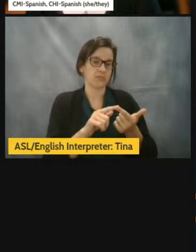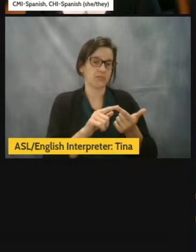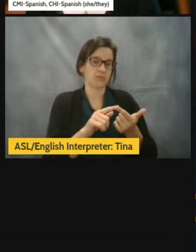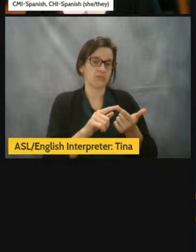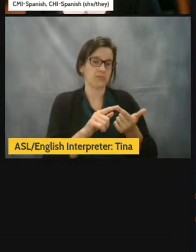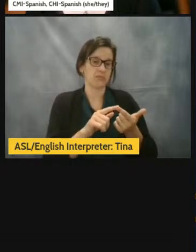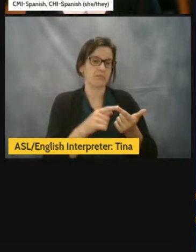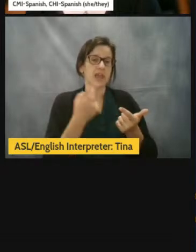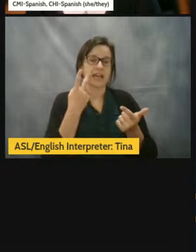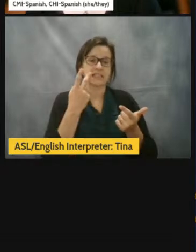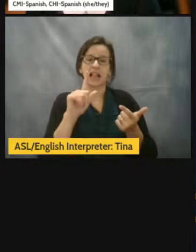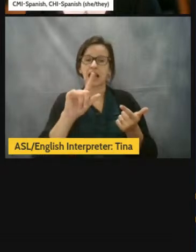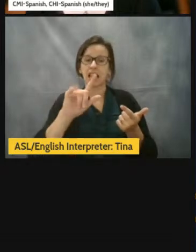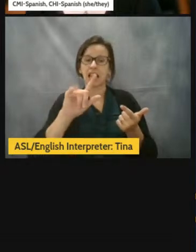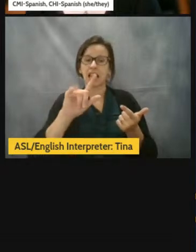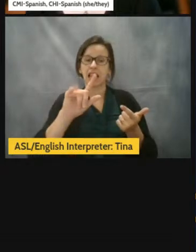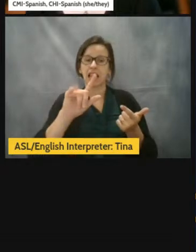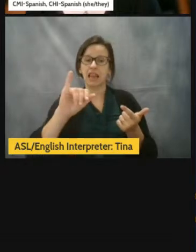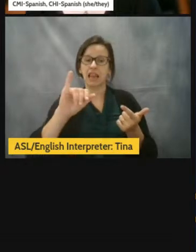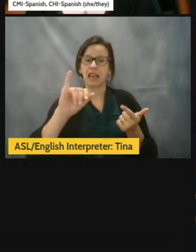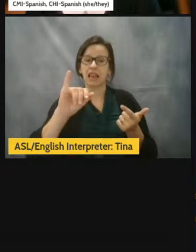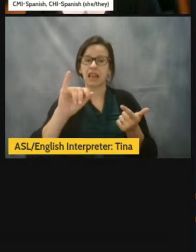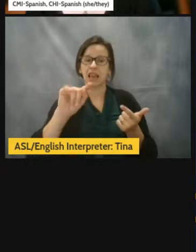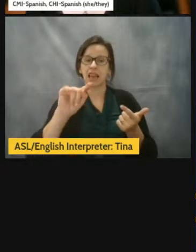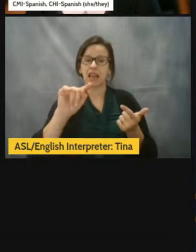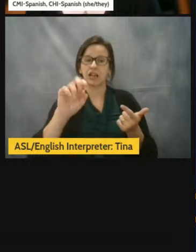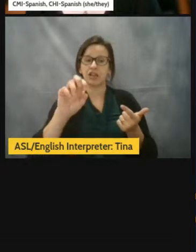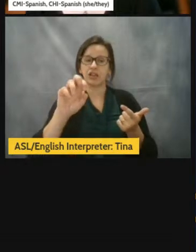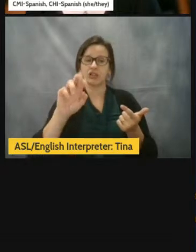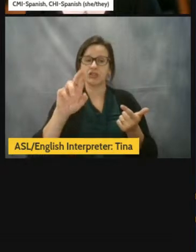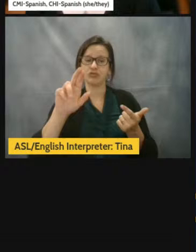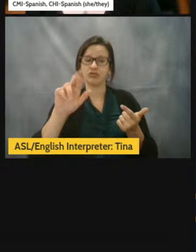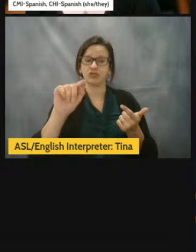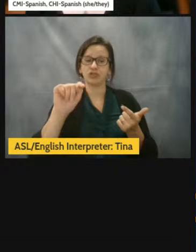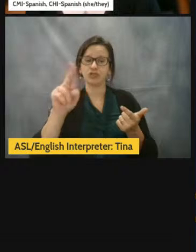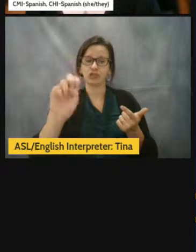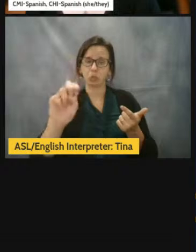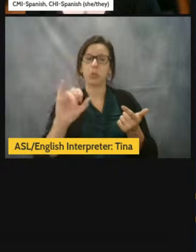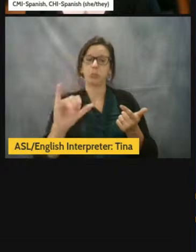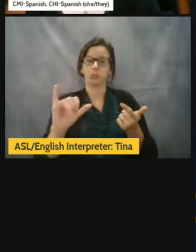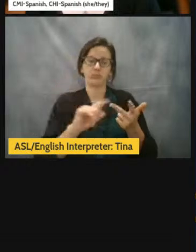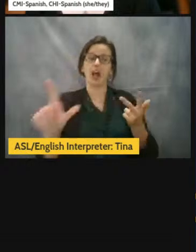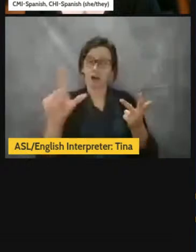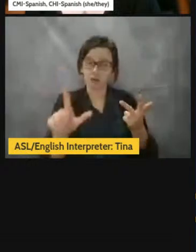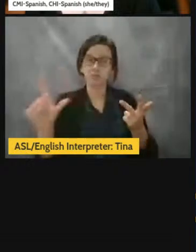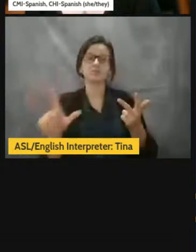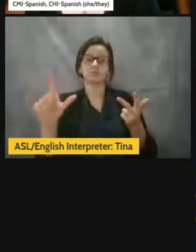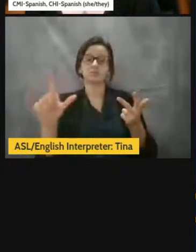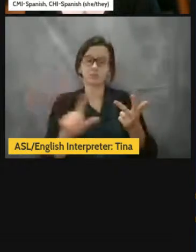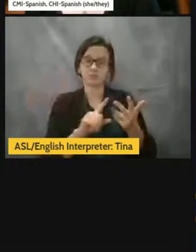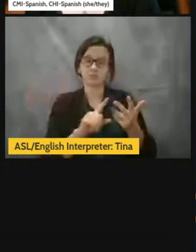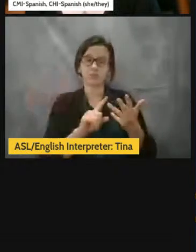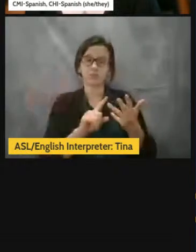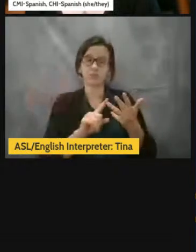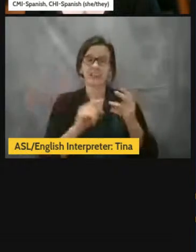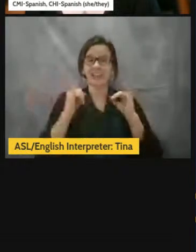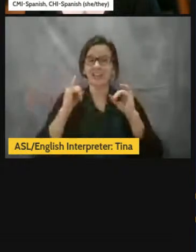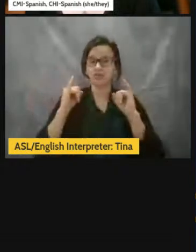I see literature. I see libraries. I see